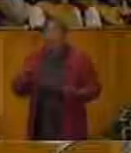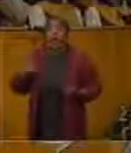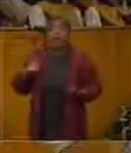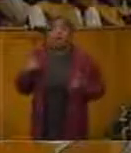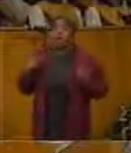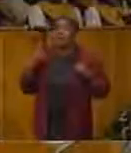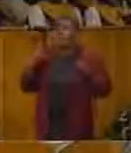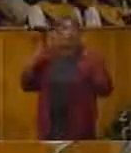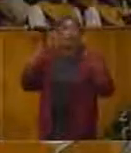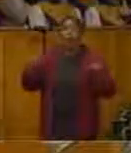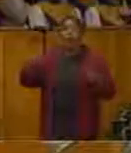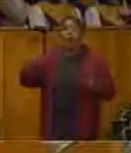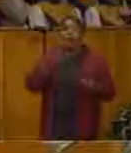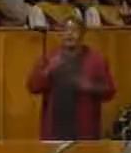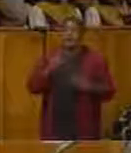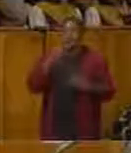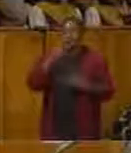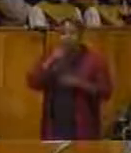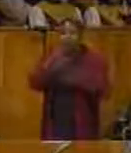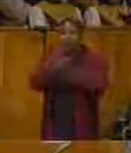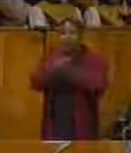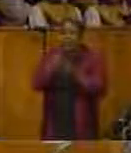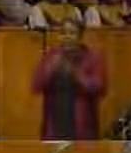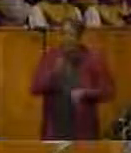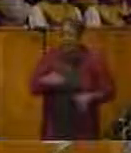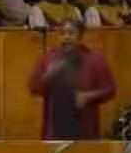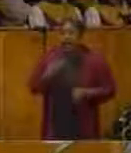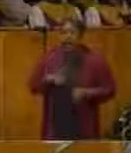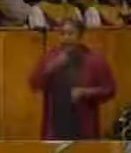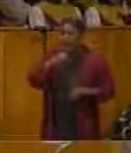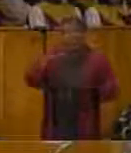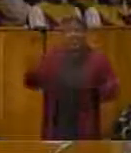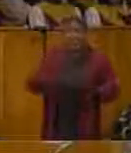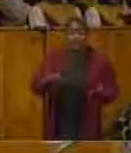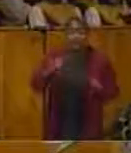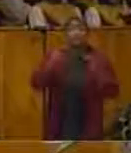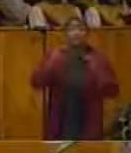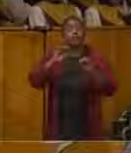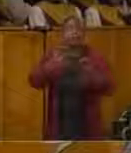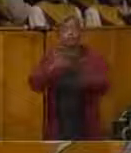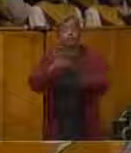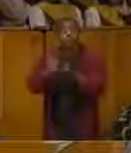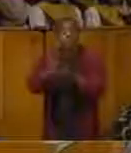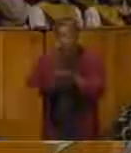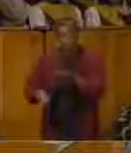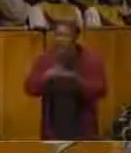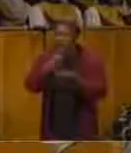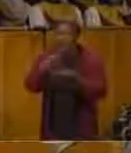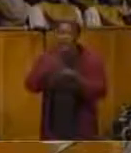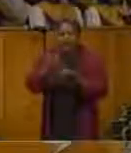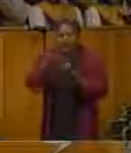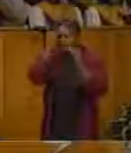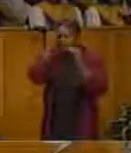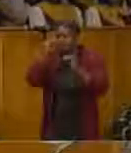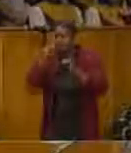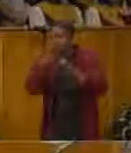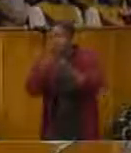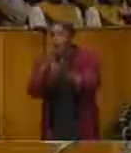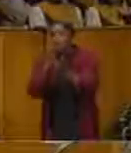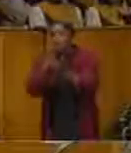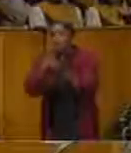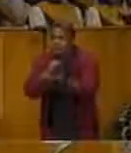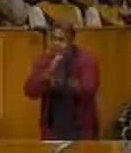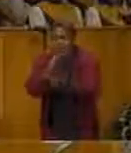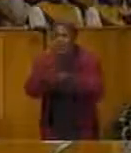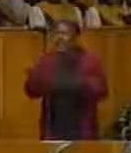no PhD in money management. I am not here to teach you about investments. I'm not here to teach you about budgeting. I